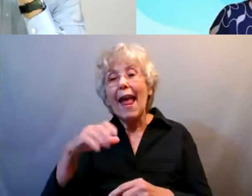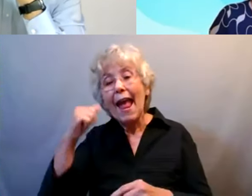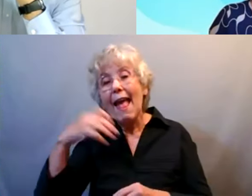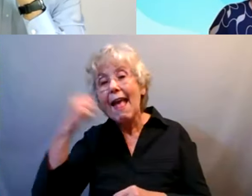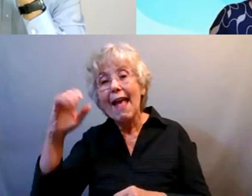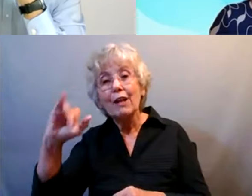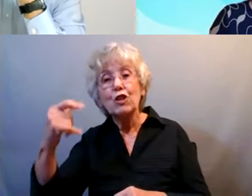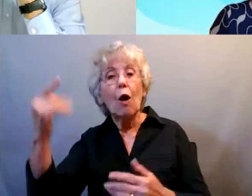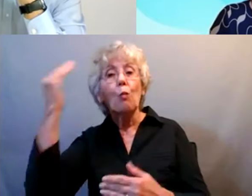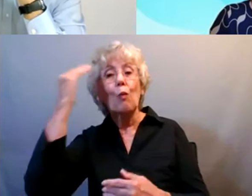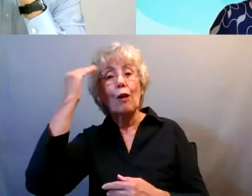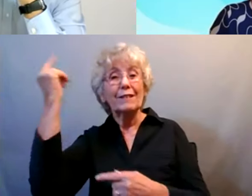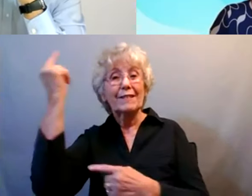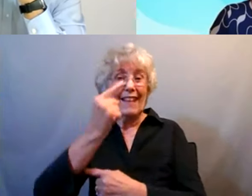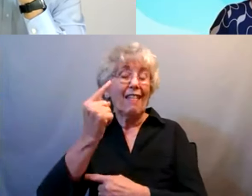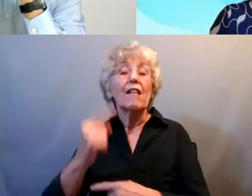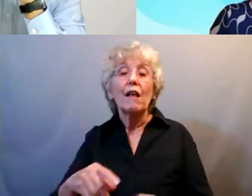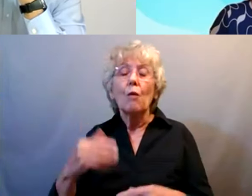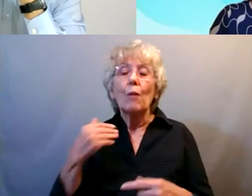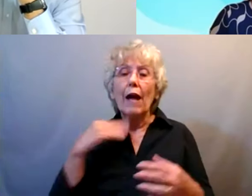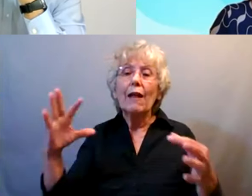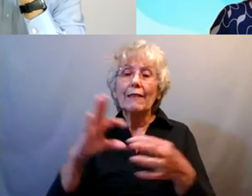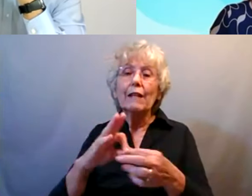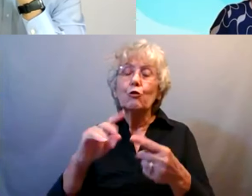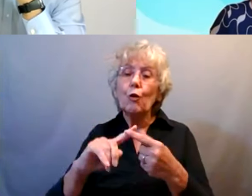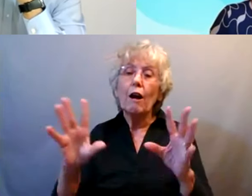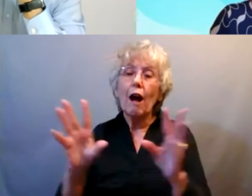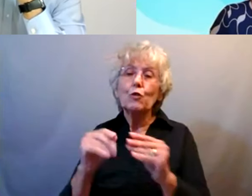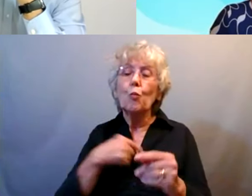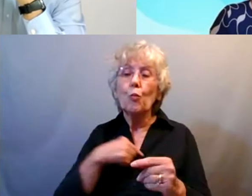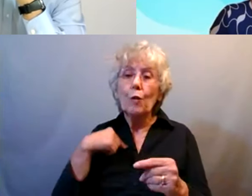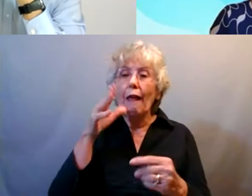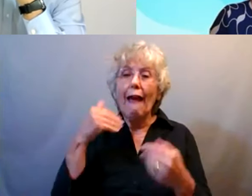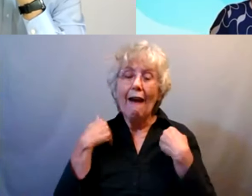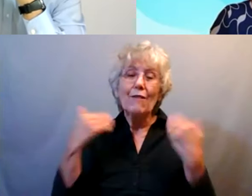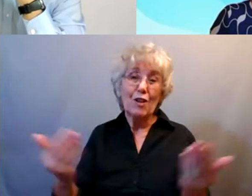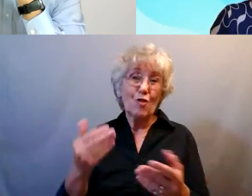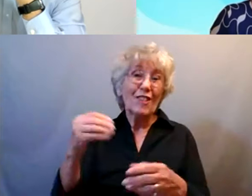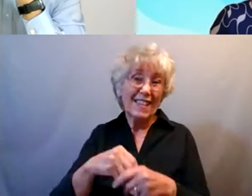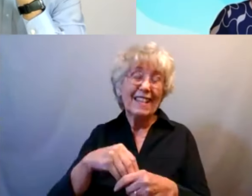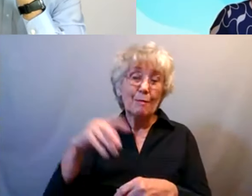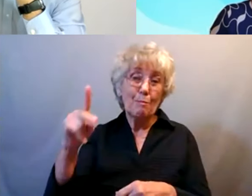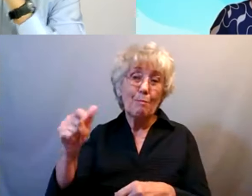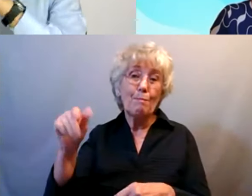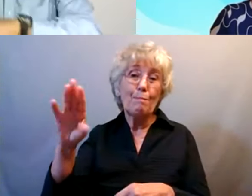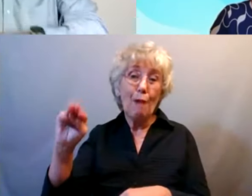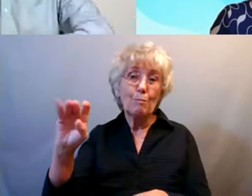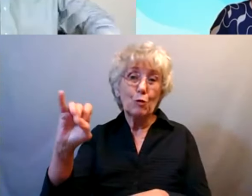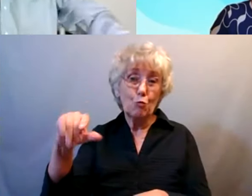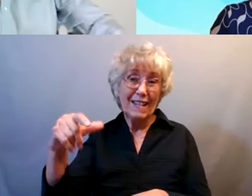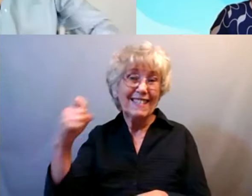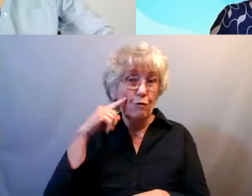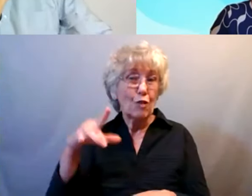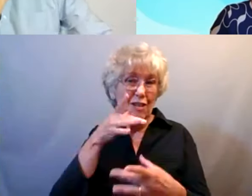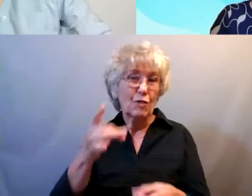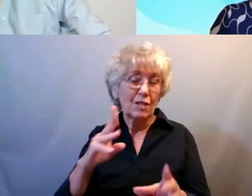There's a link to a conference that we're having here in Palm Springs if anyone's interested in attending. It's interesting to be talking